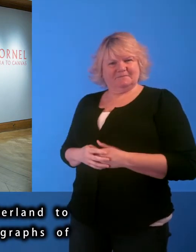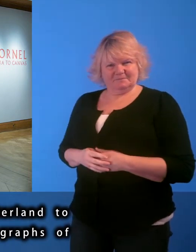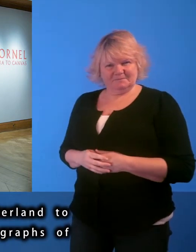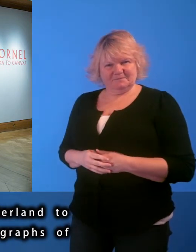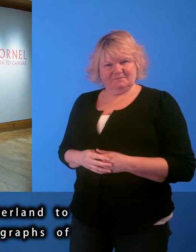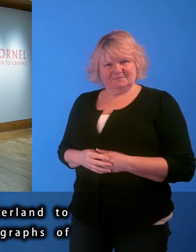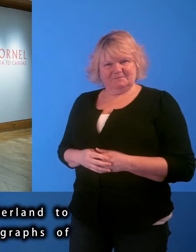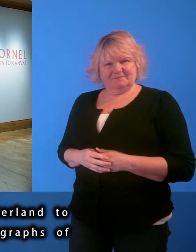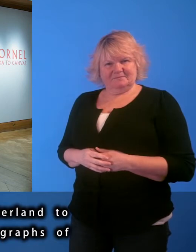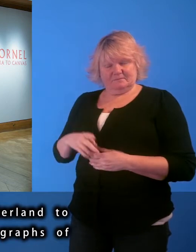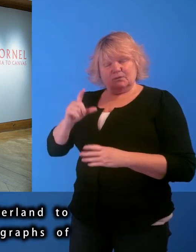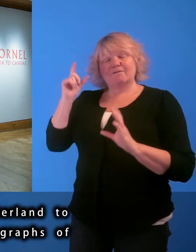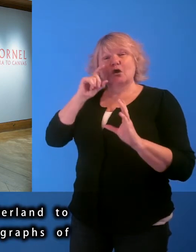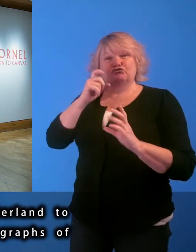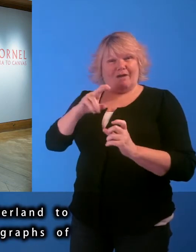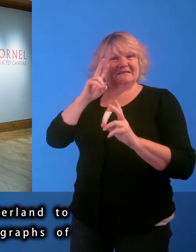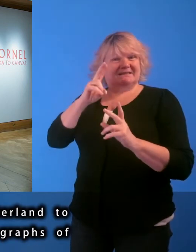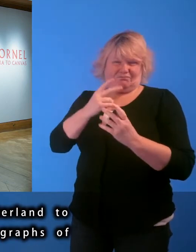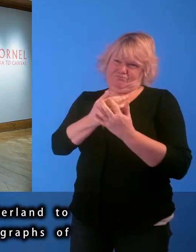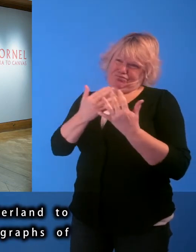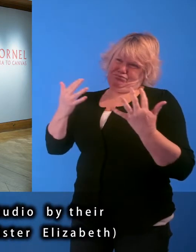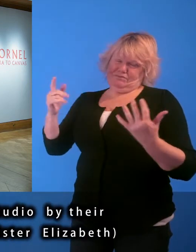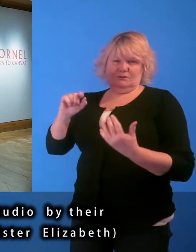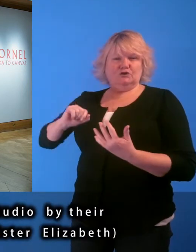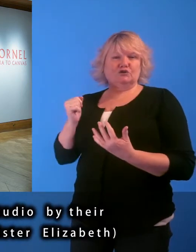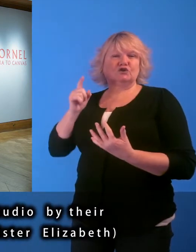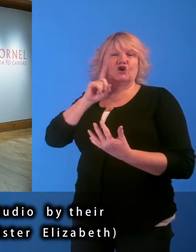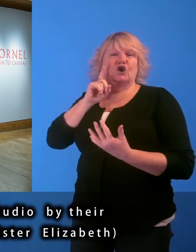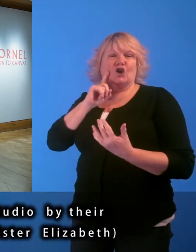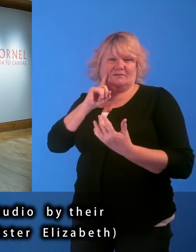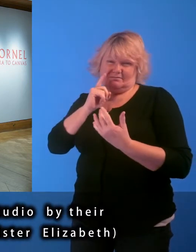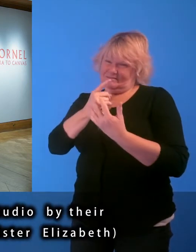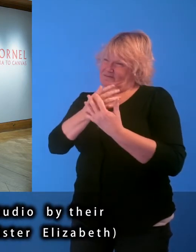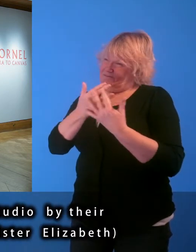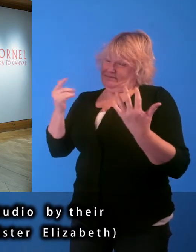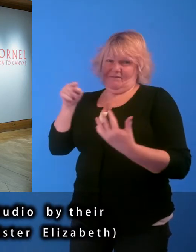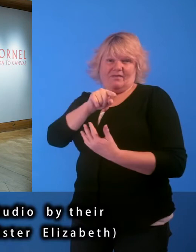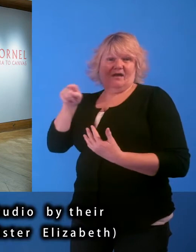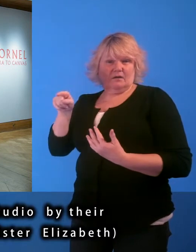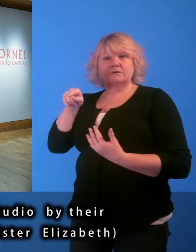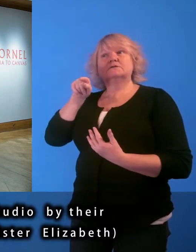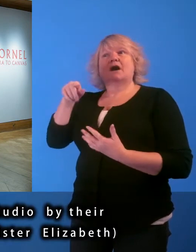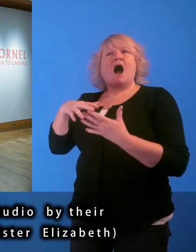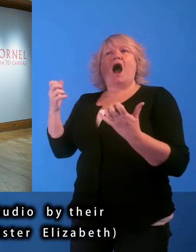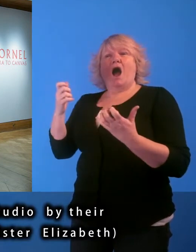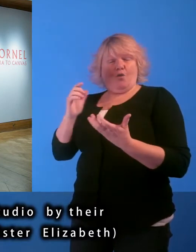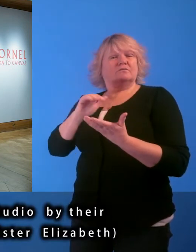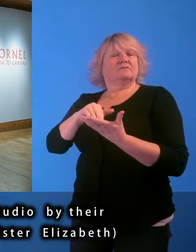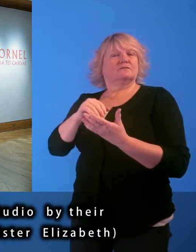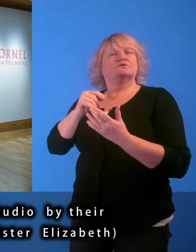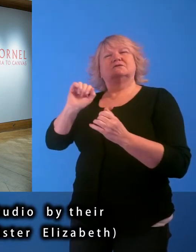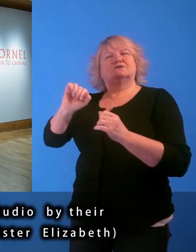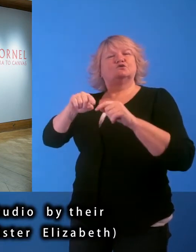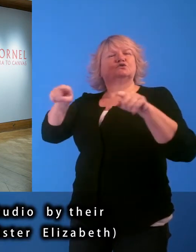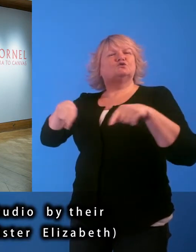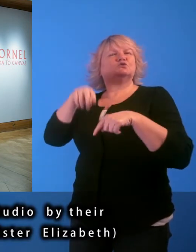paintings. His hundreds of photographs of Scottish girls, brought to his studio